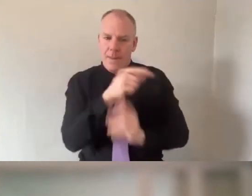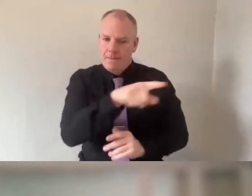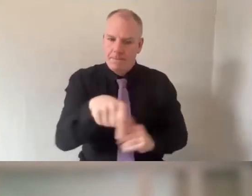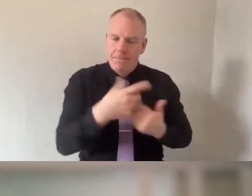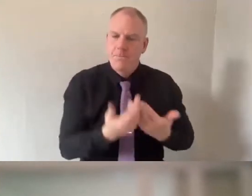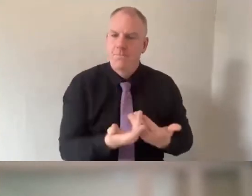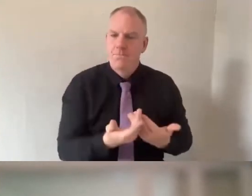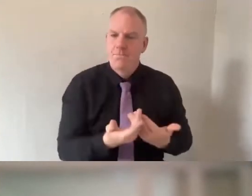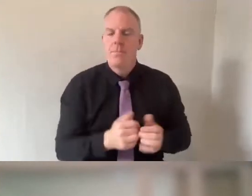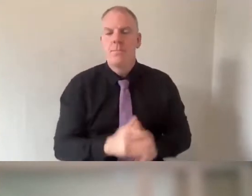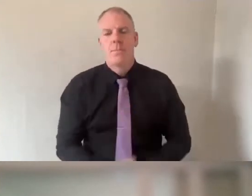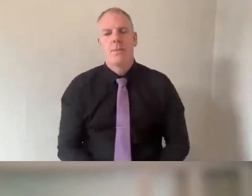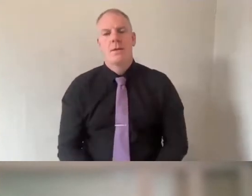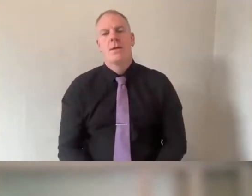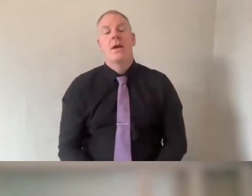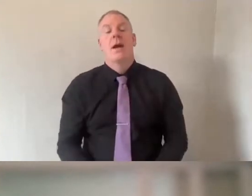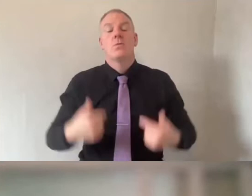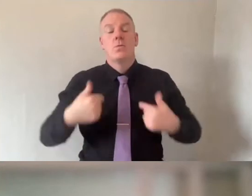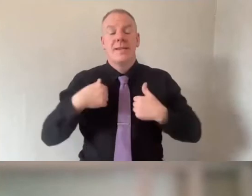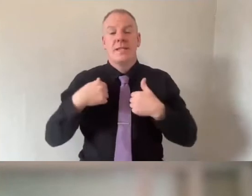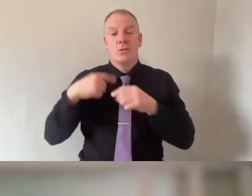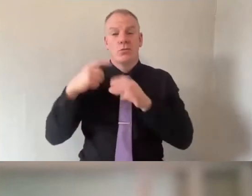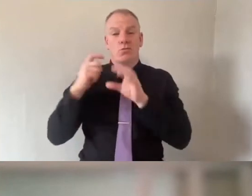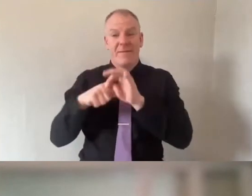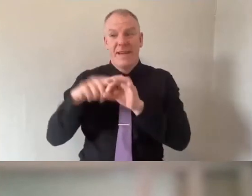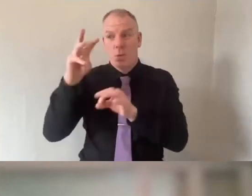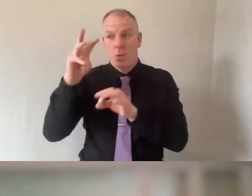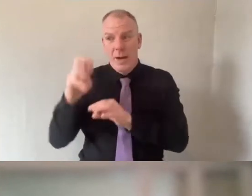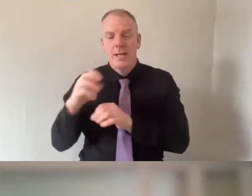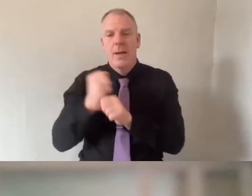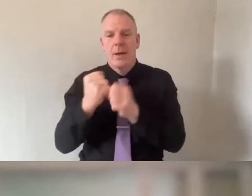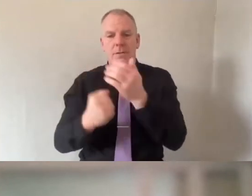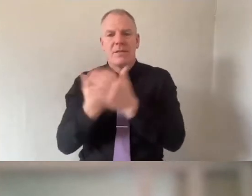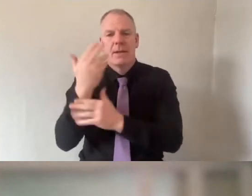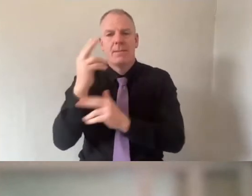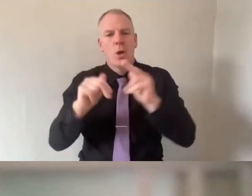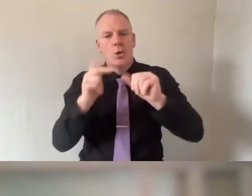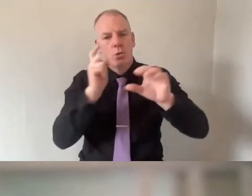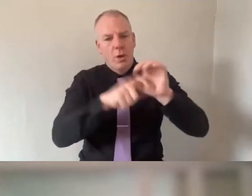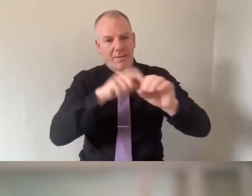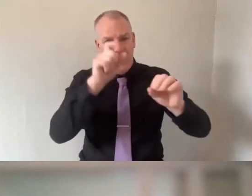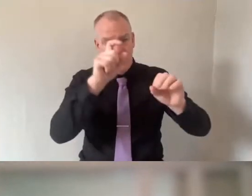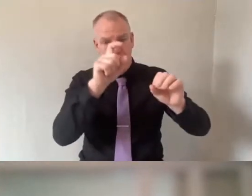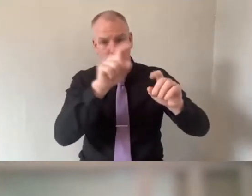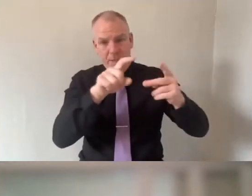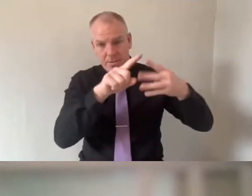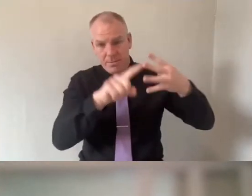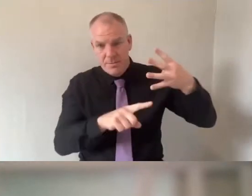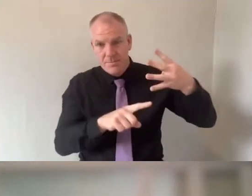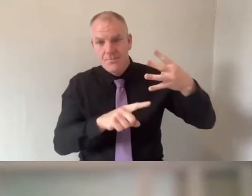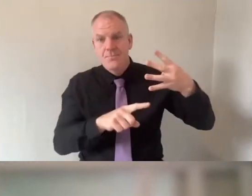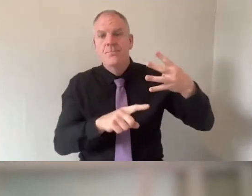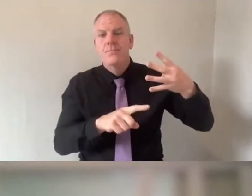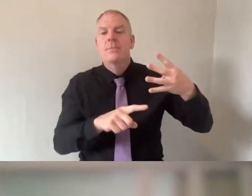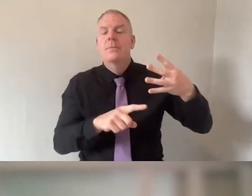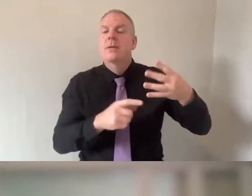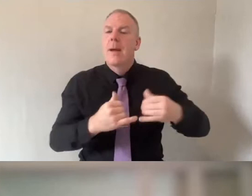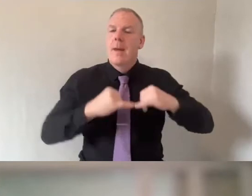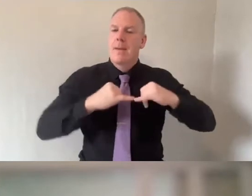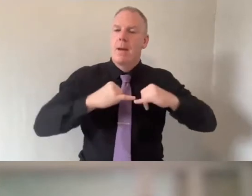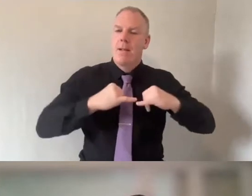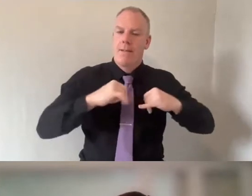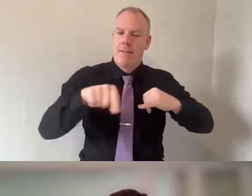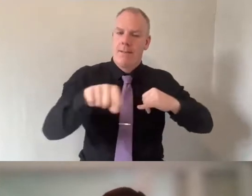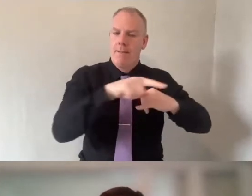our approach as Qualifications Wales has been about developing new qualifications, as I said earlier, as enablers